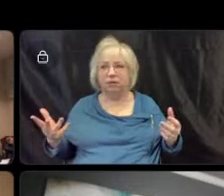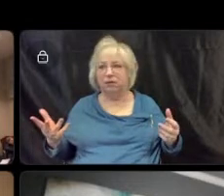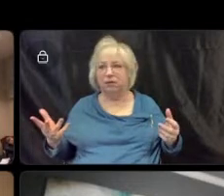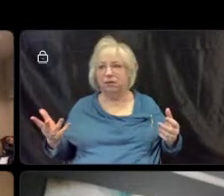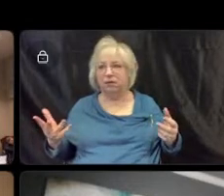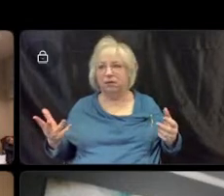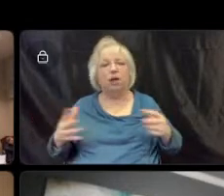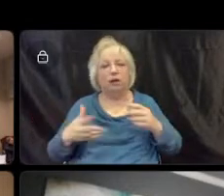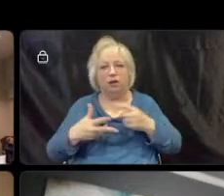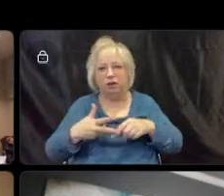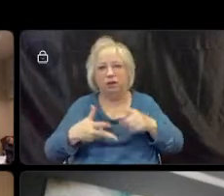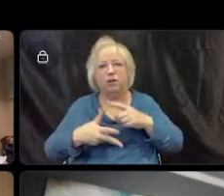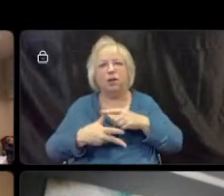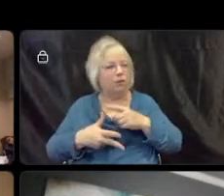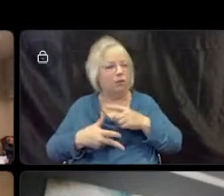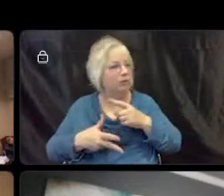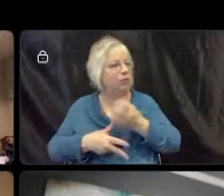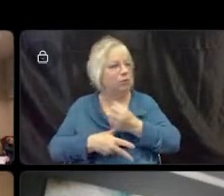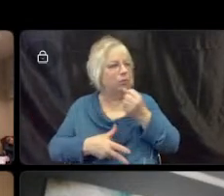chair.